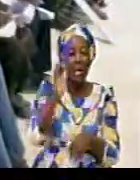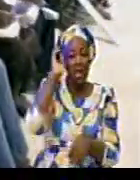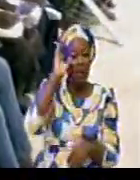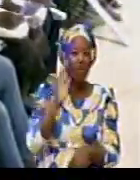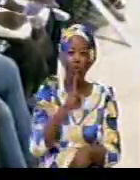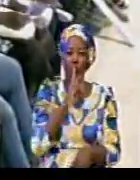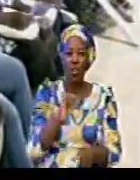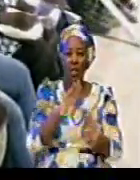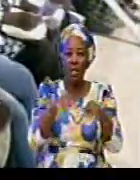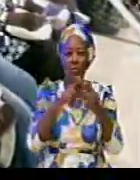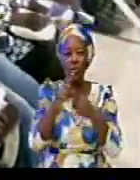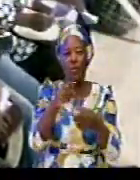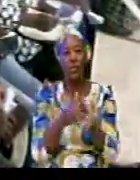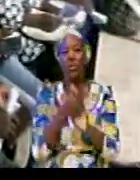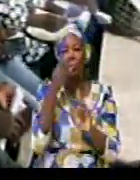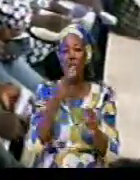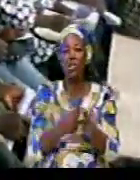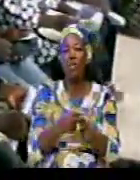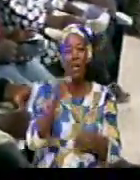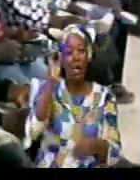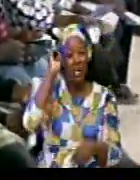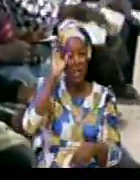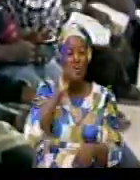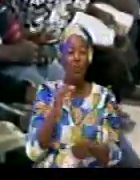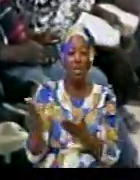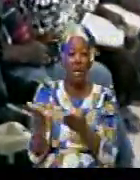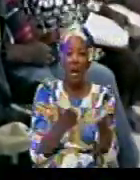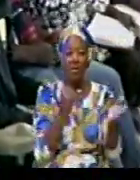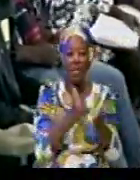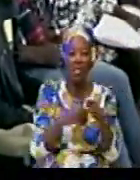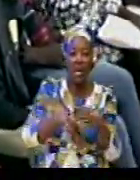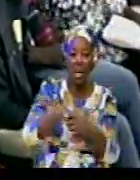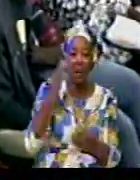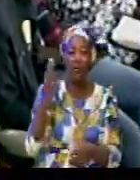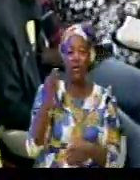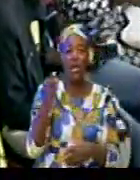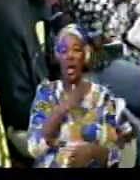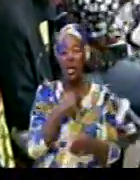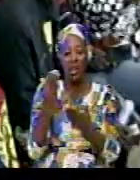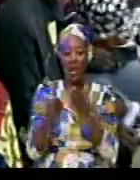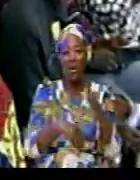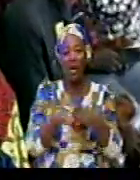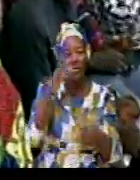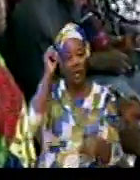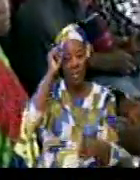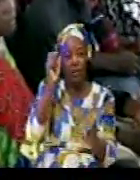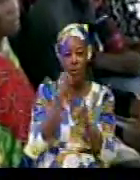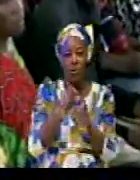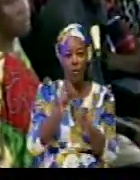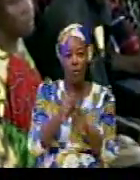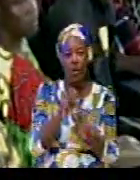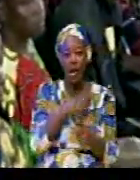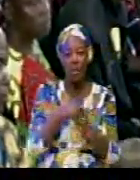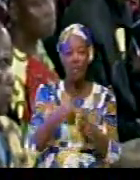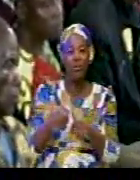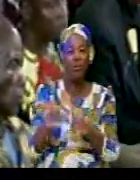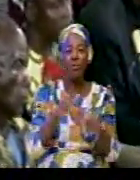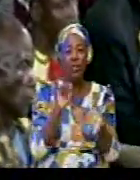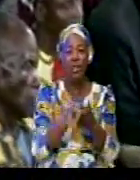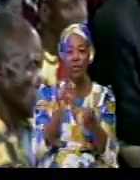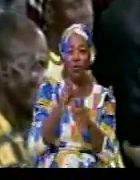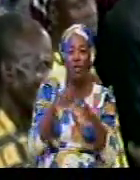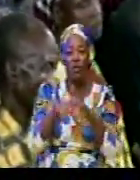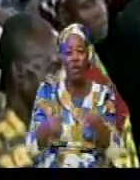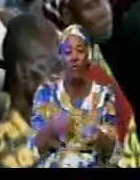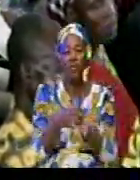Whatever he has promised, he's going to grant you. He will hasten his word, and